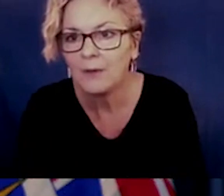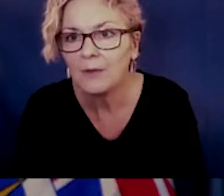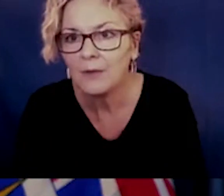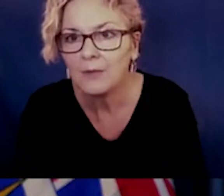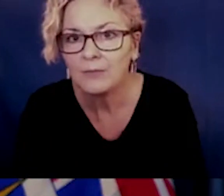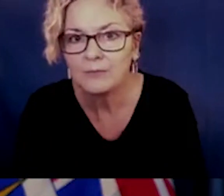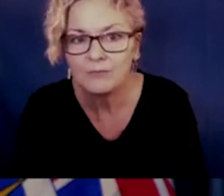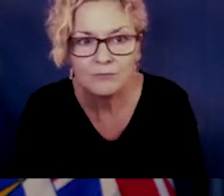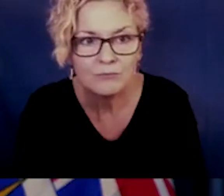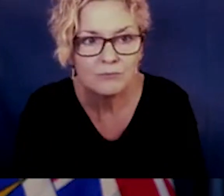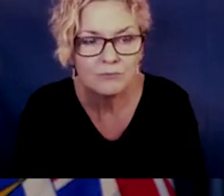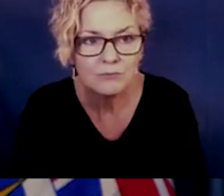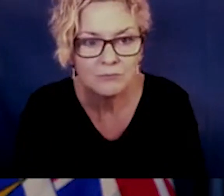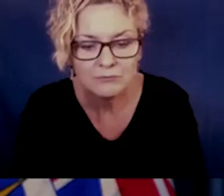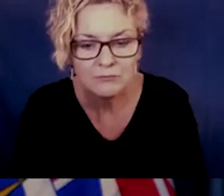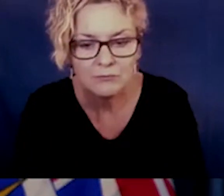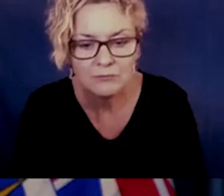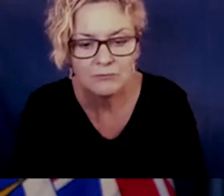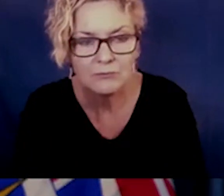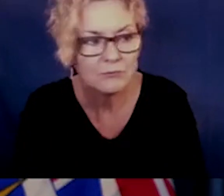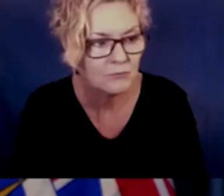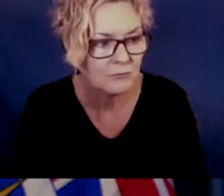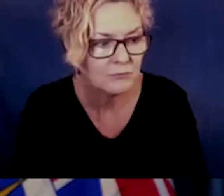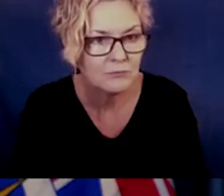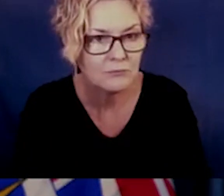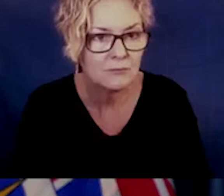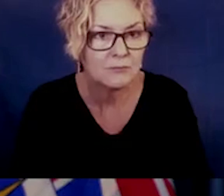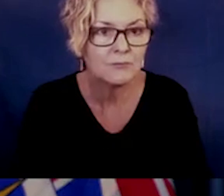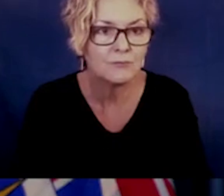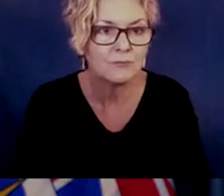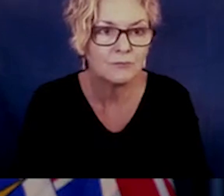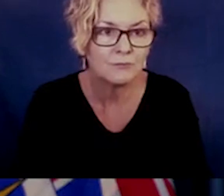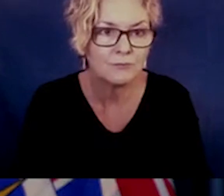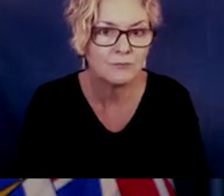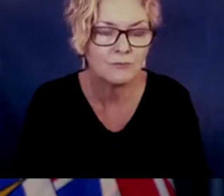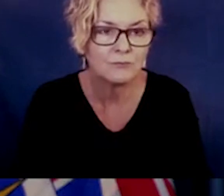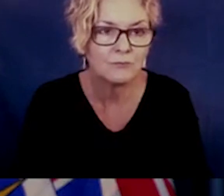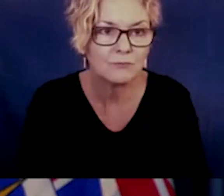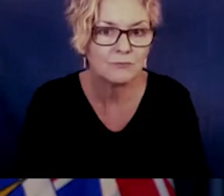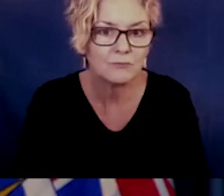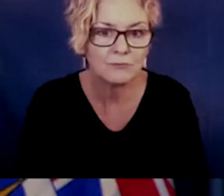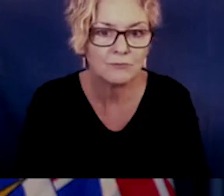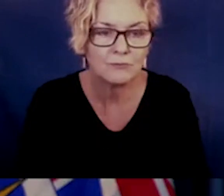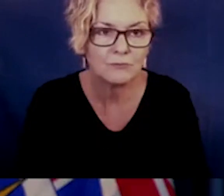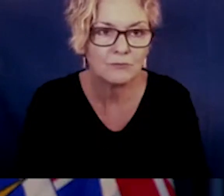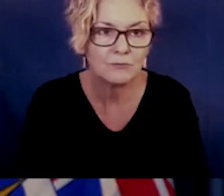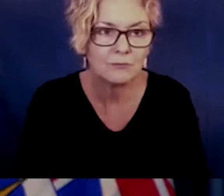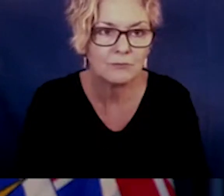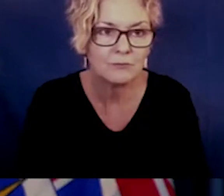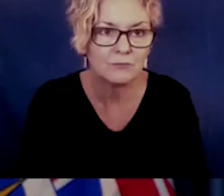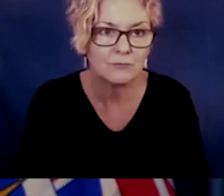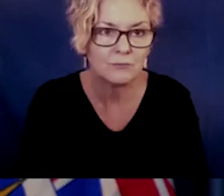feet apart, and masks being worn except while exercising. I was just curious, are you worried about any similar events happening here, or